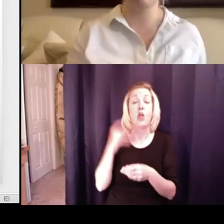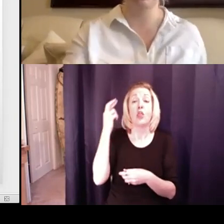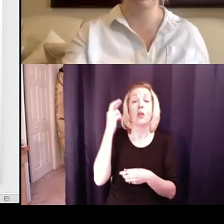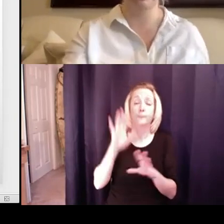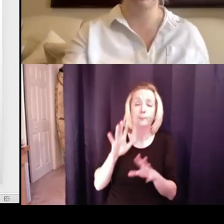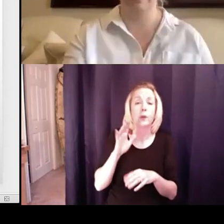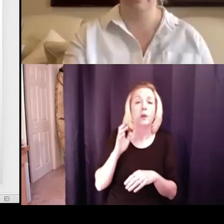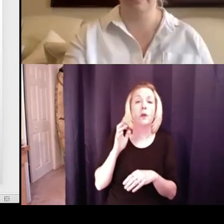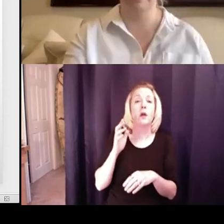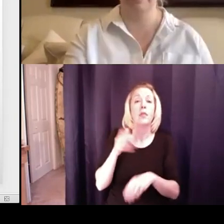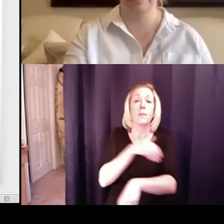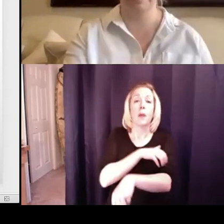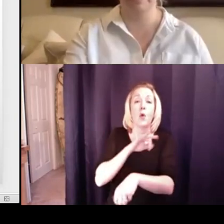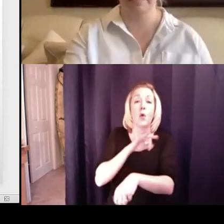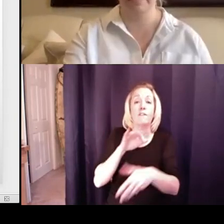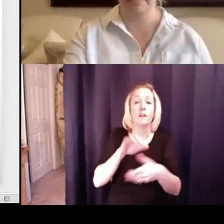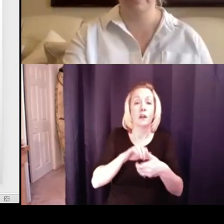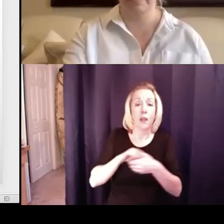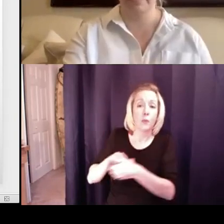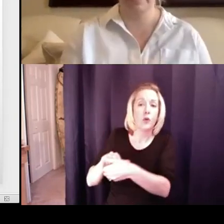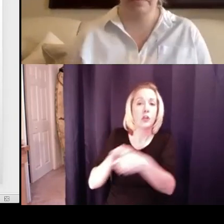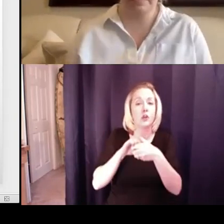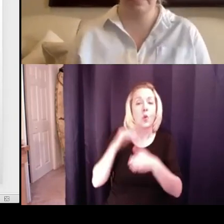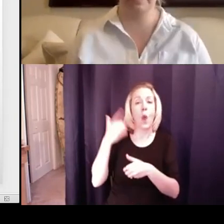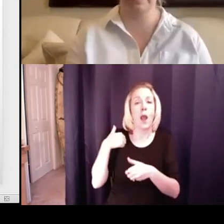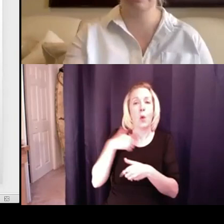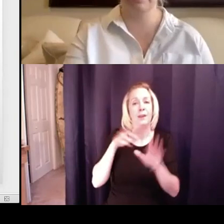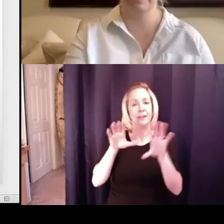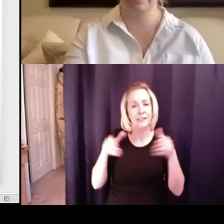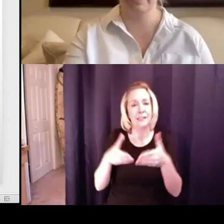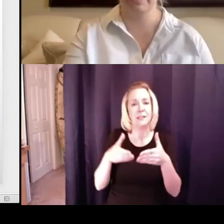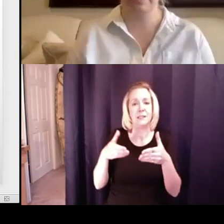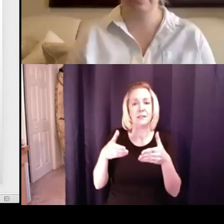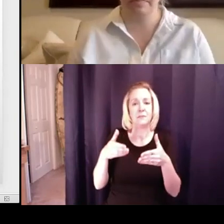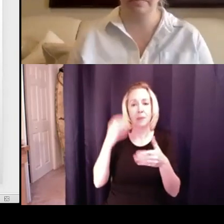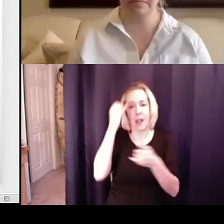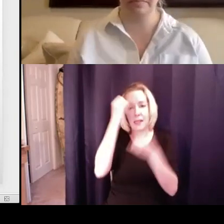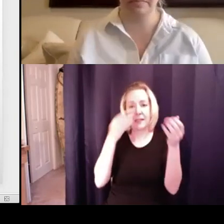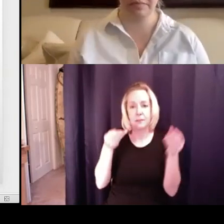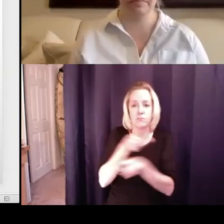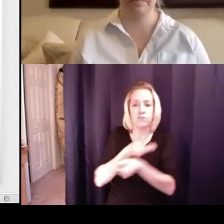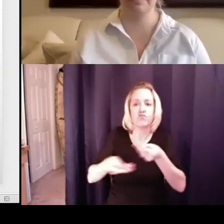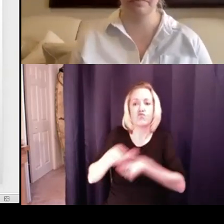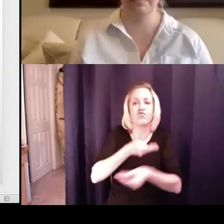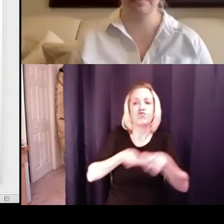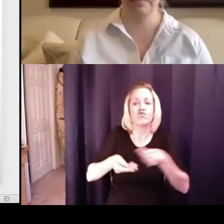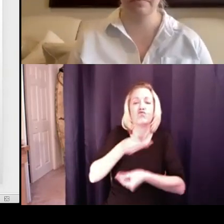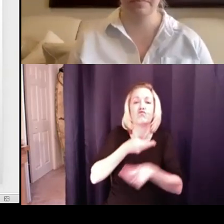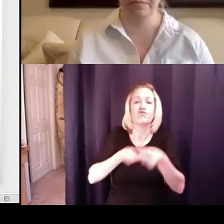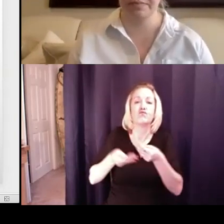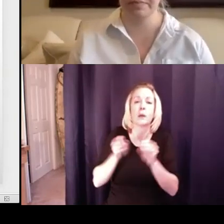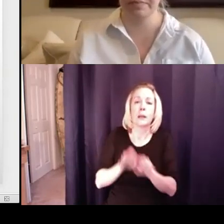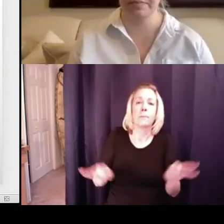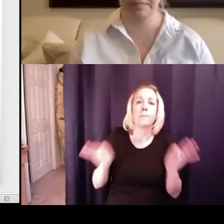power of collaboration and why we work as a team and why we as professionals are consistently